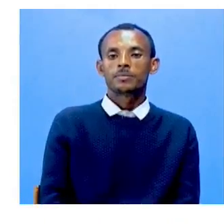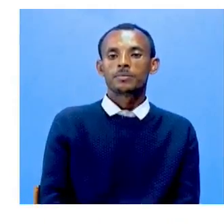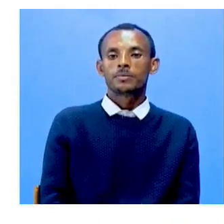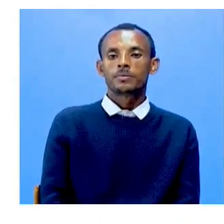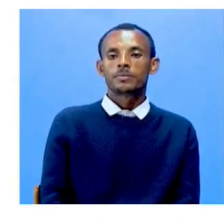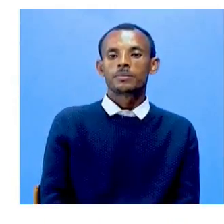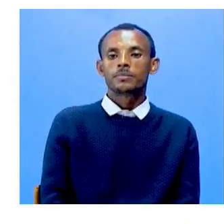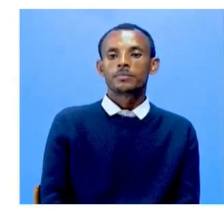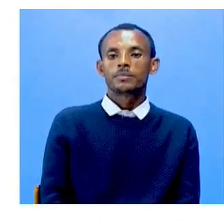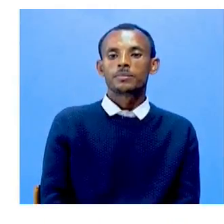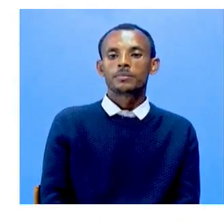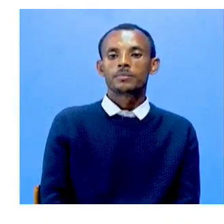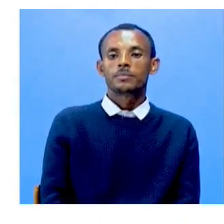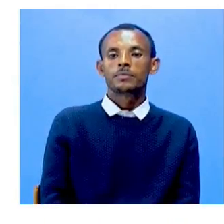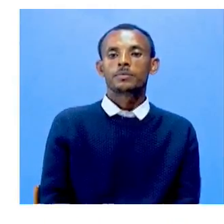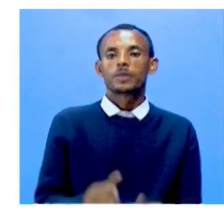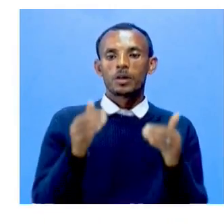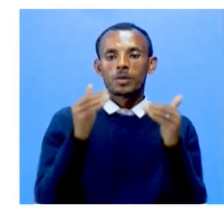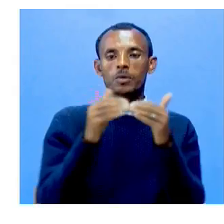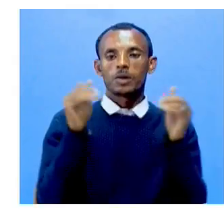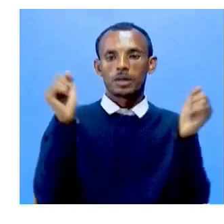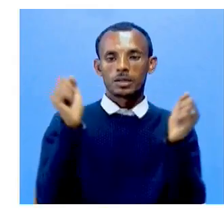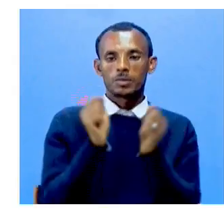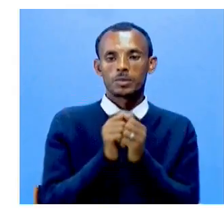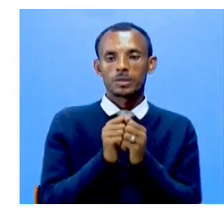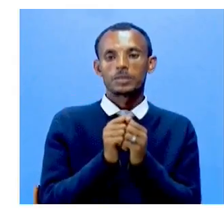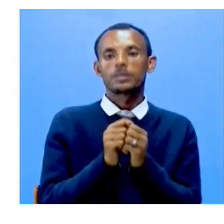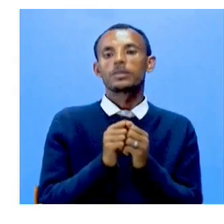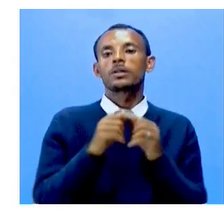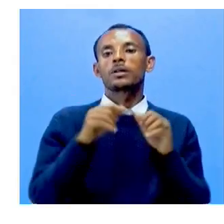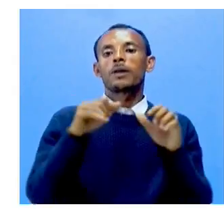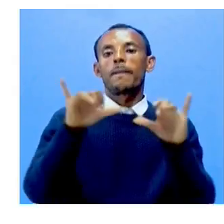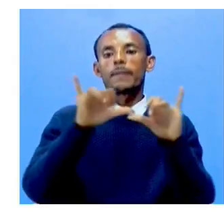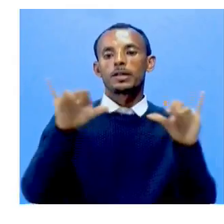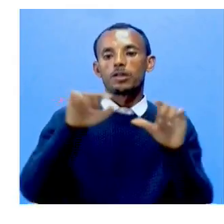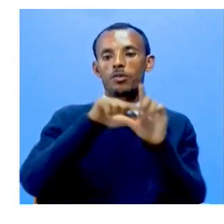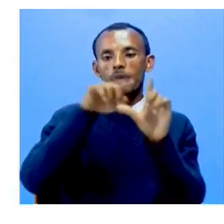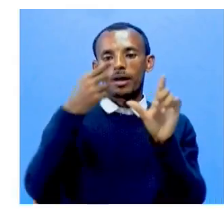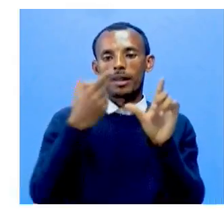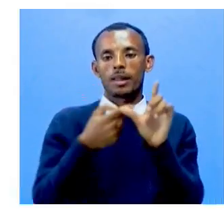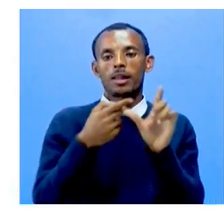is this congruent with measure of angle